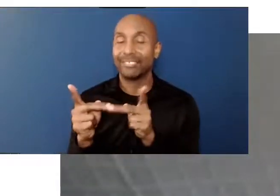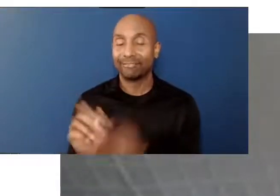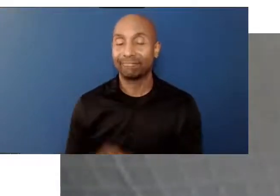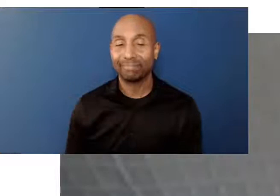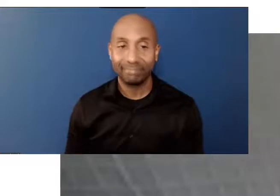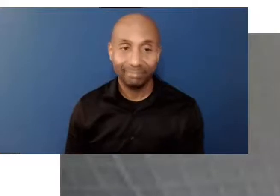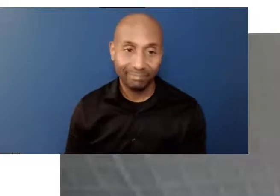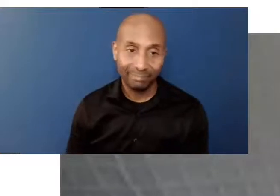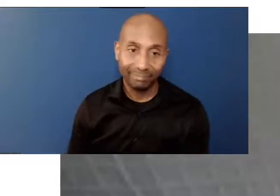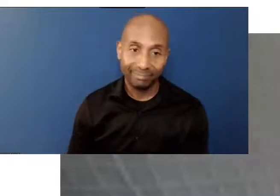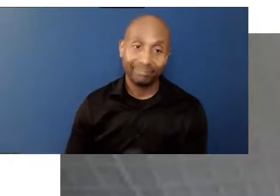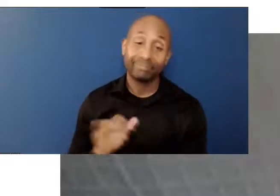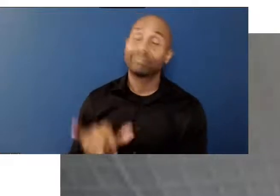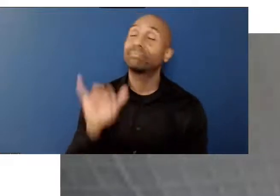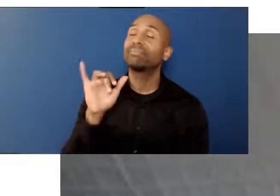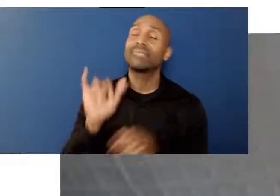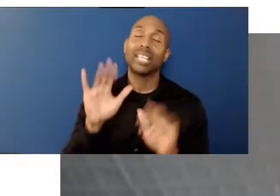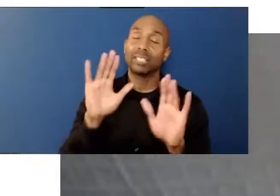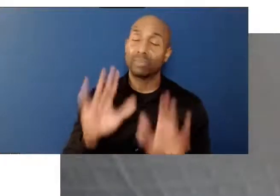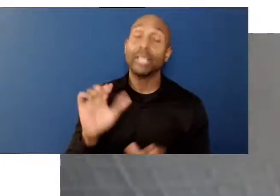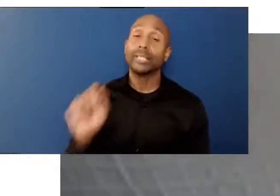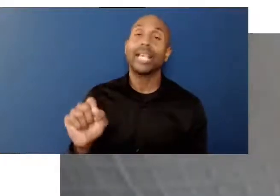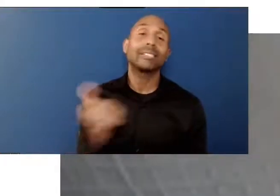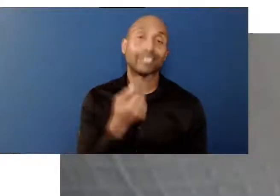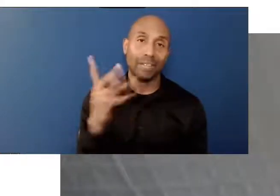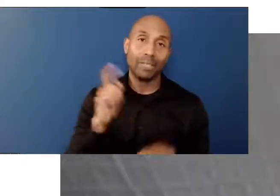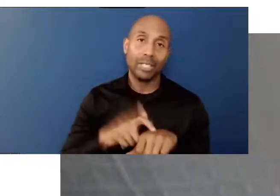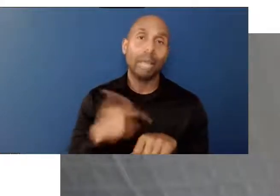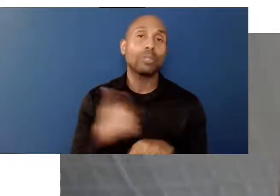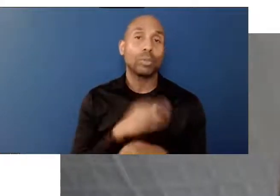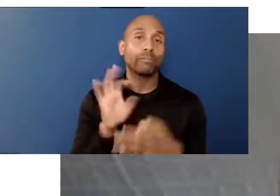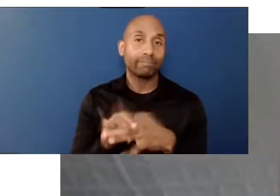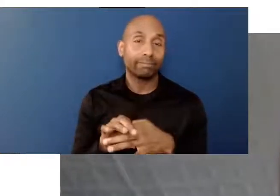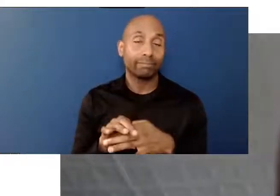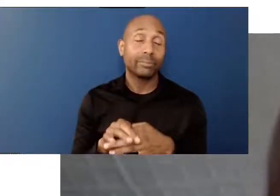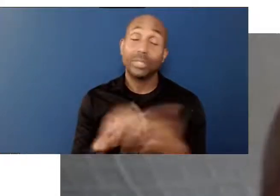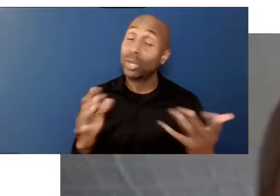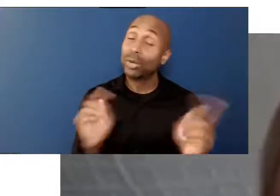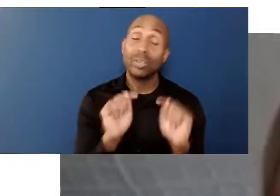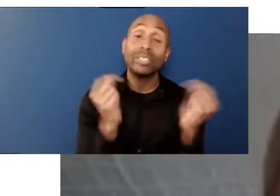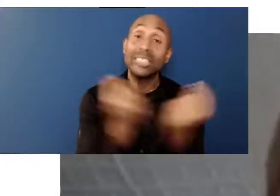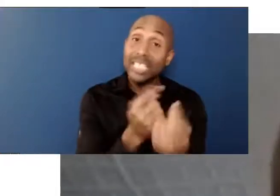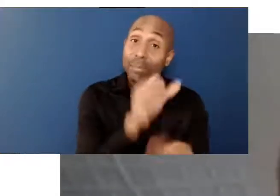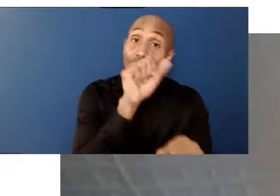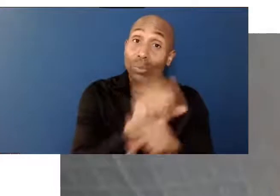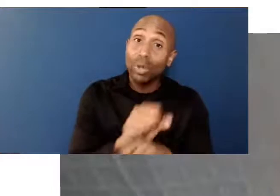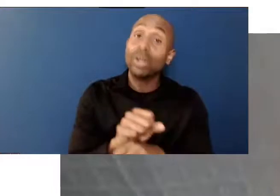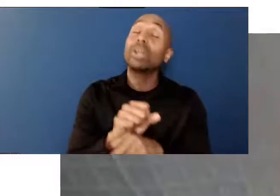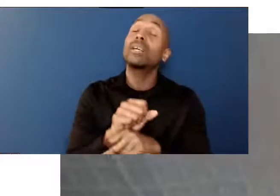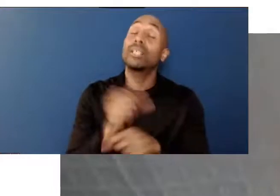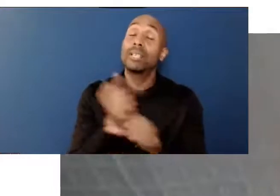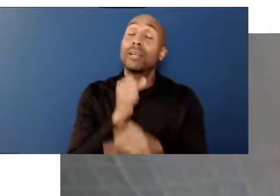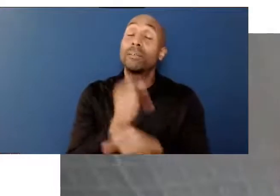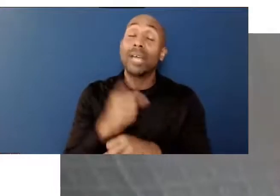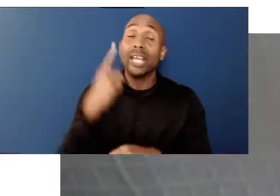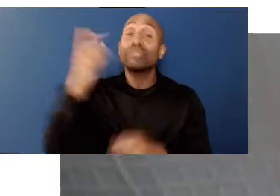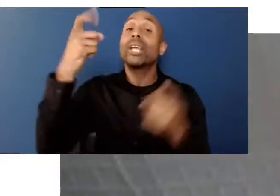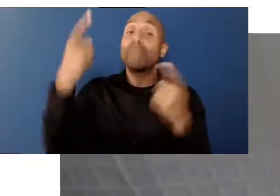have connected on a number of occasions, and teamwork makes the dream work. So, there's some